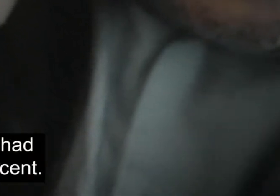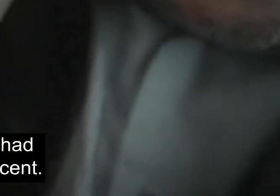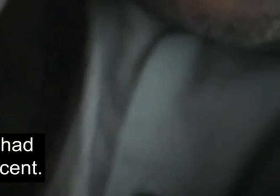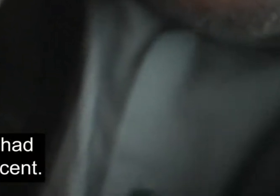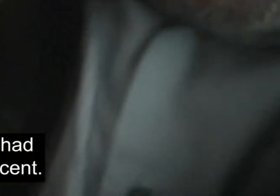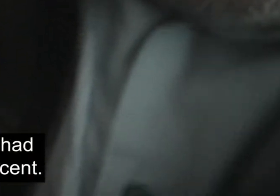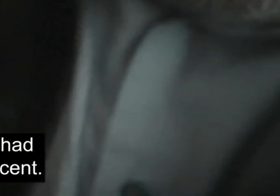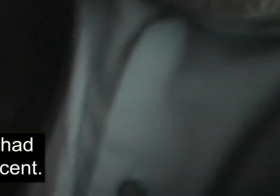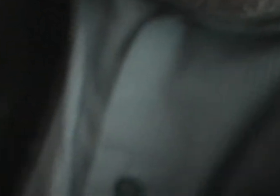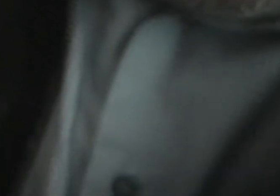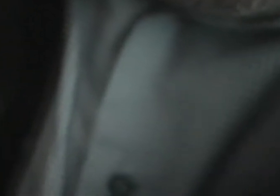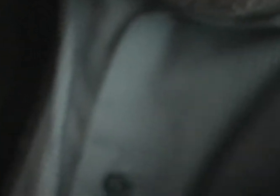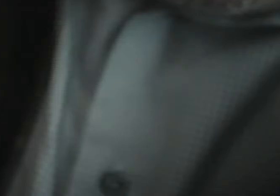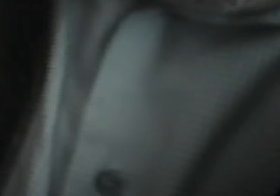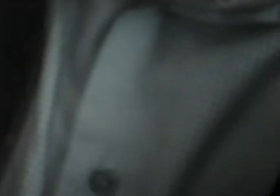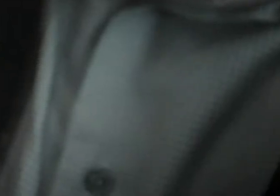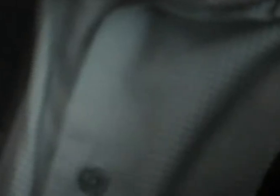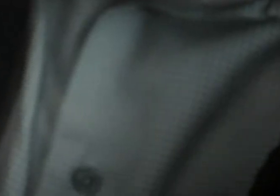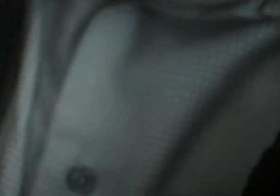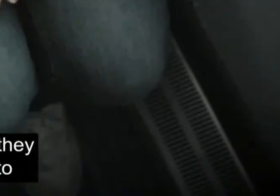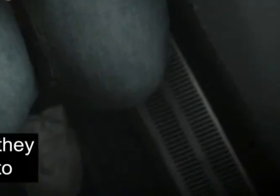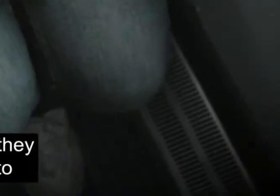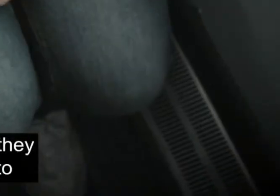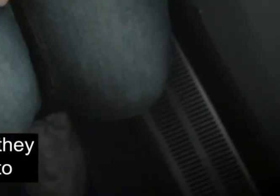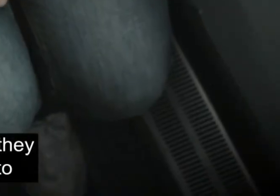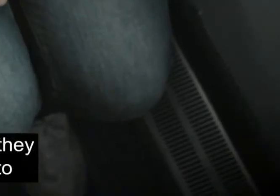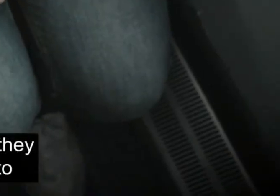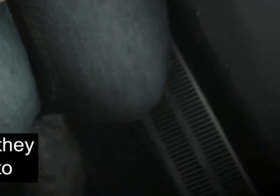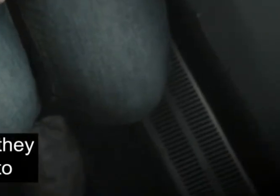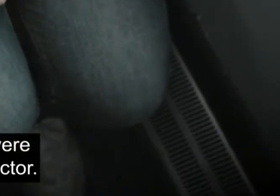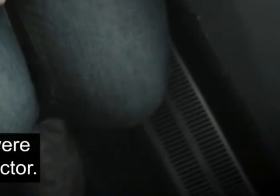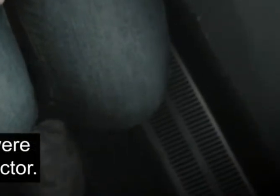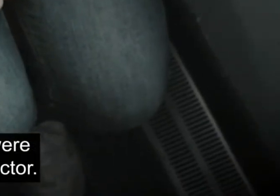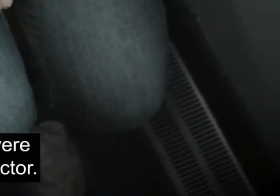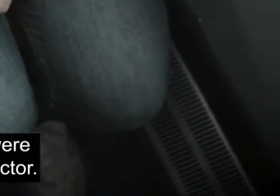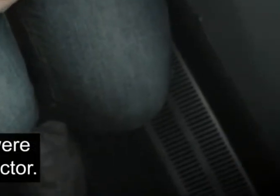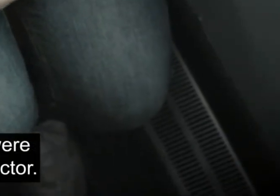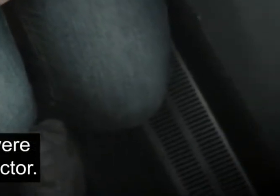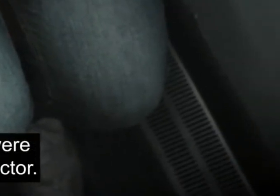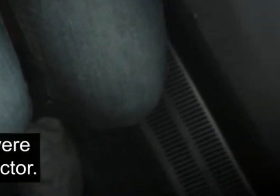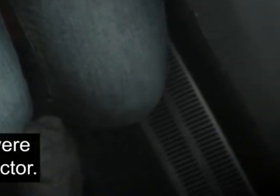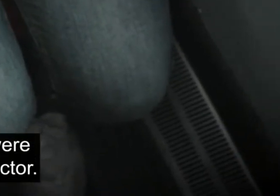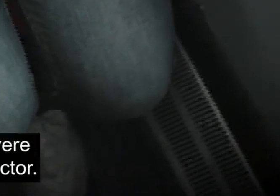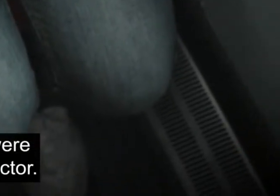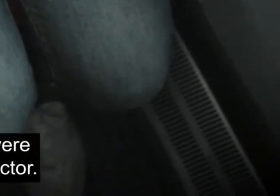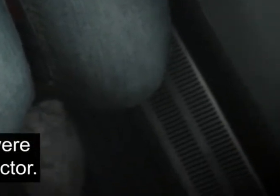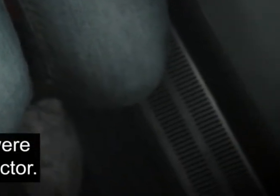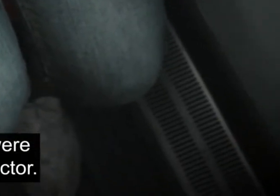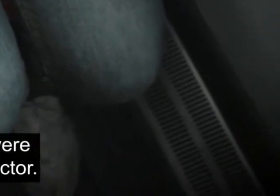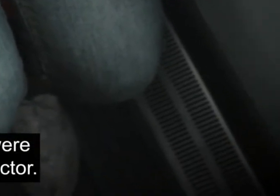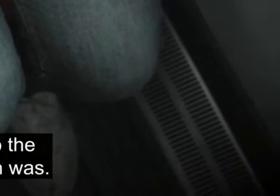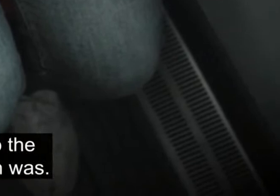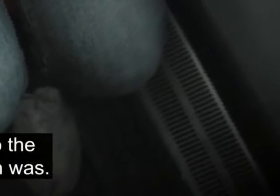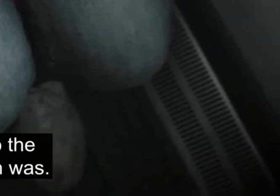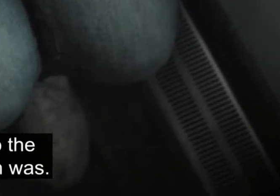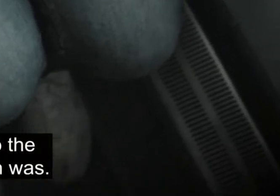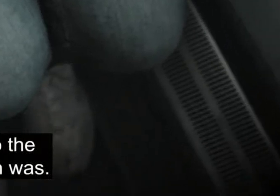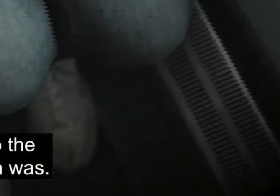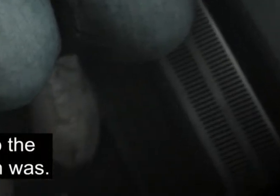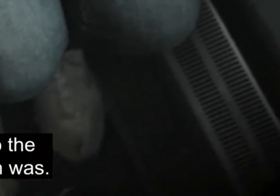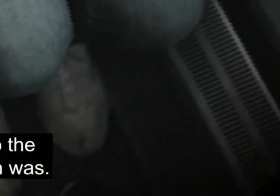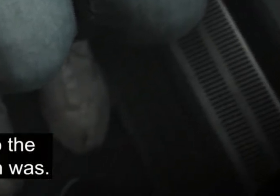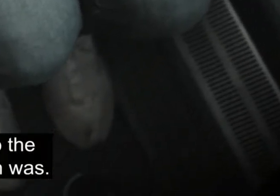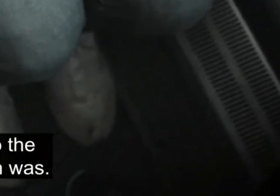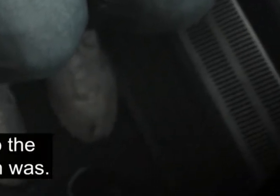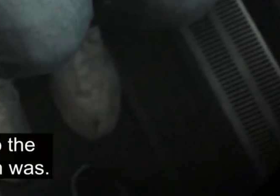English-British accent. I asked her where they were trying to go to, and she said that she was trying to go to the doctor. And I asked her who